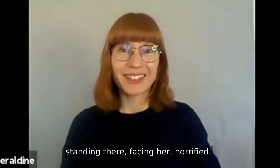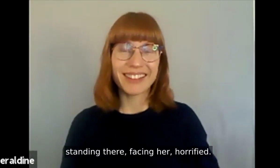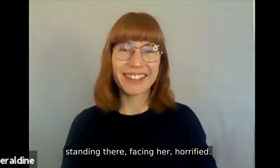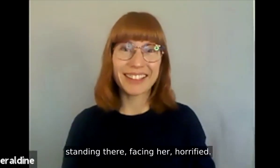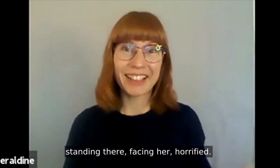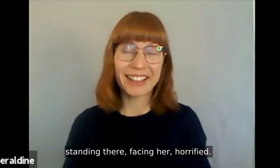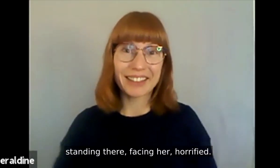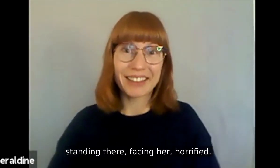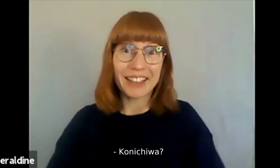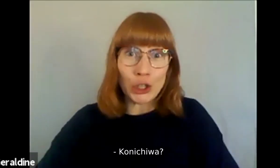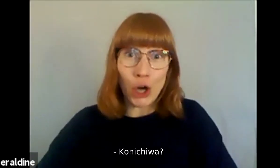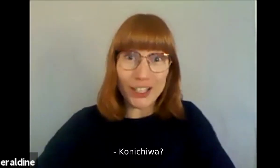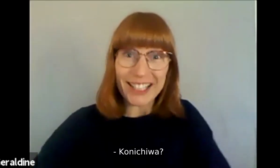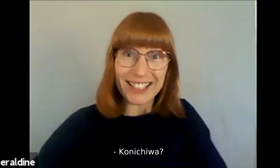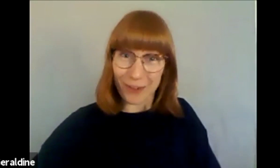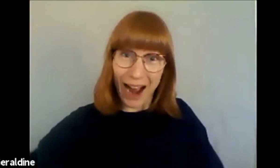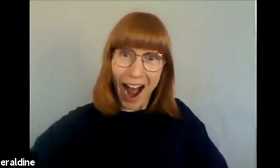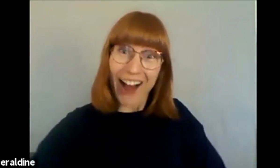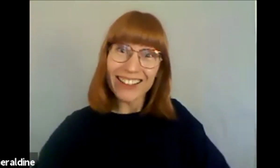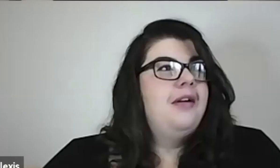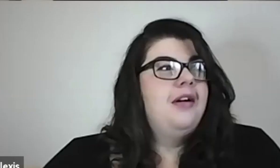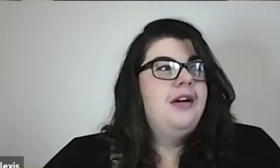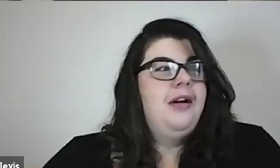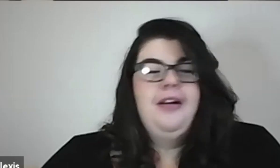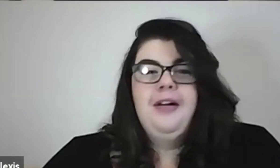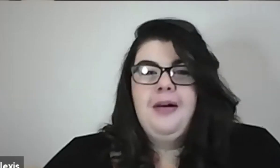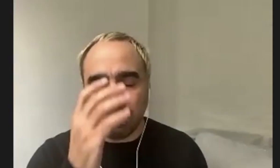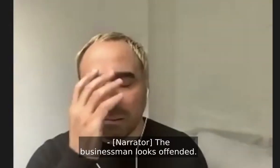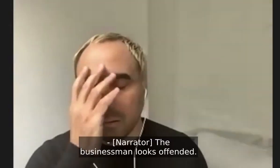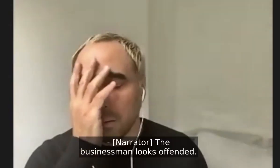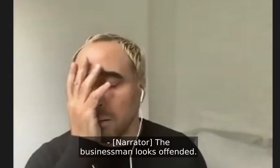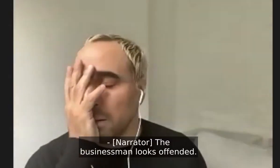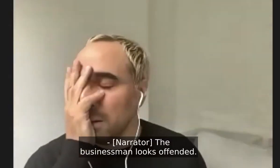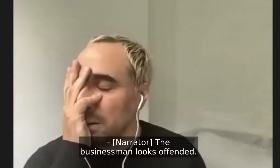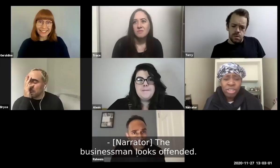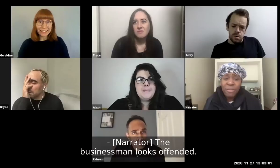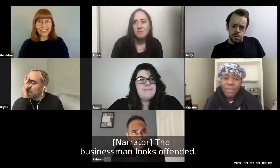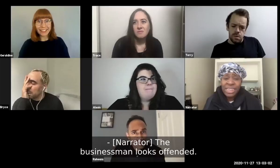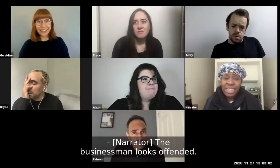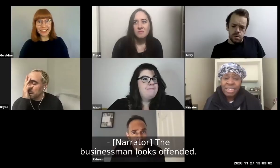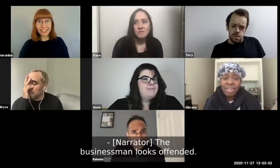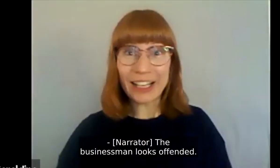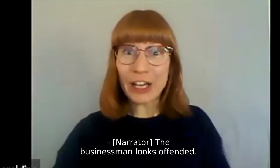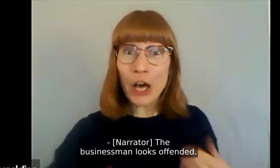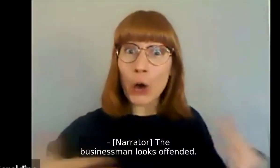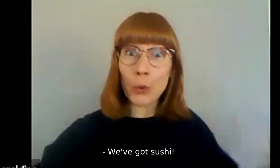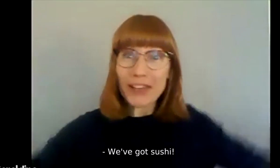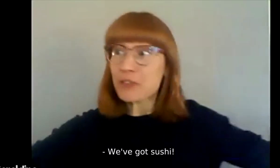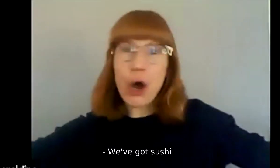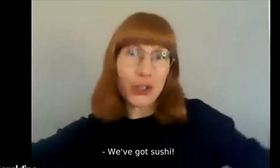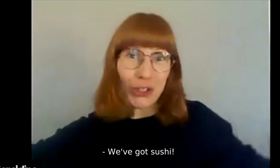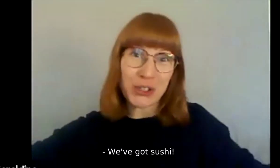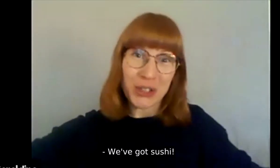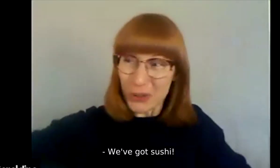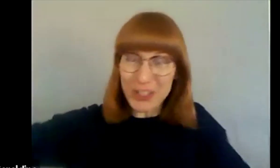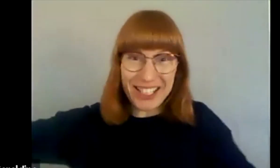her, horrified. Konnichiwa. The businessman looked offended. We've